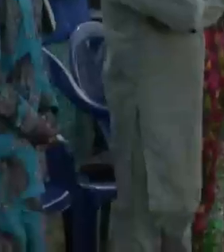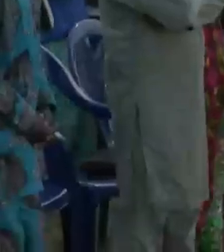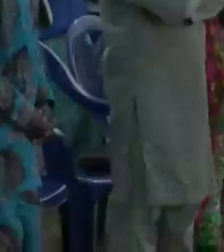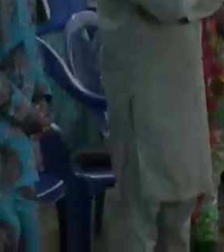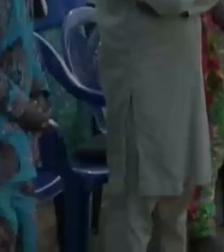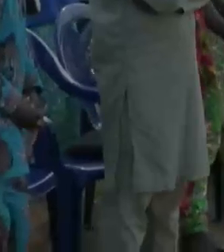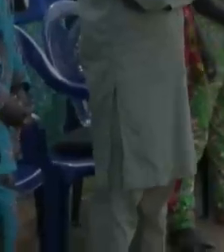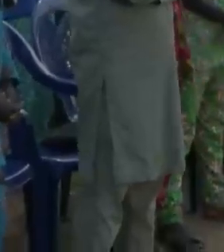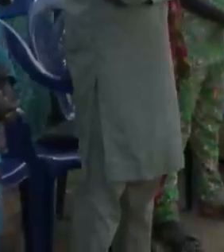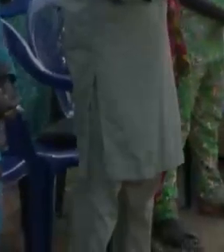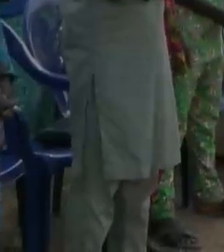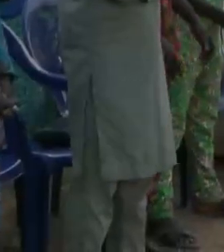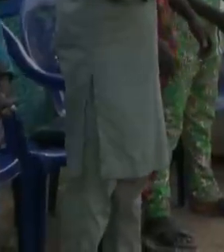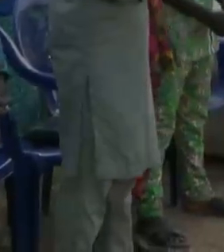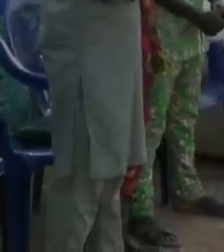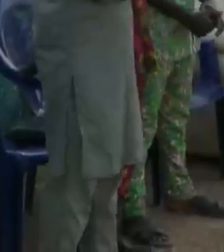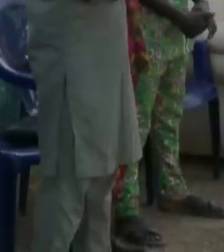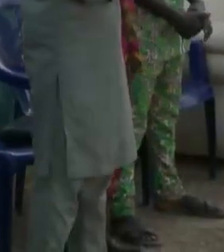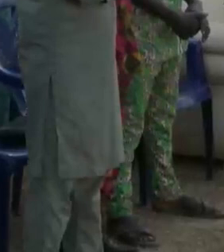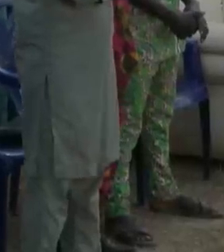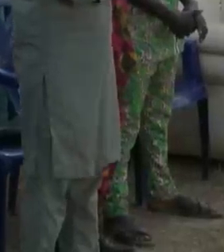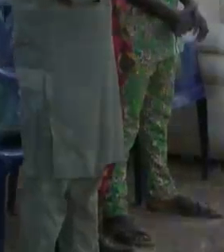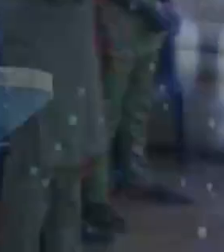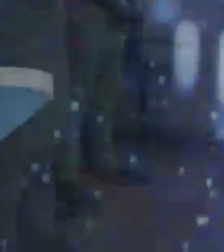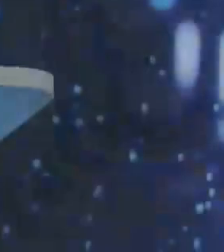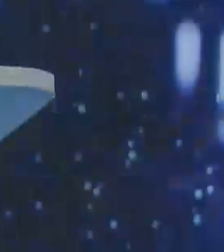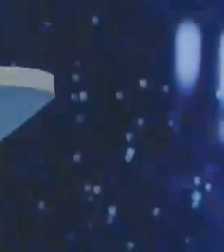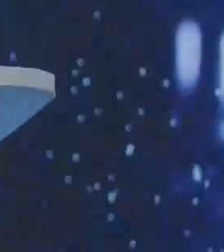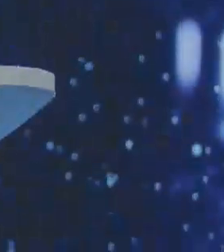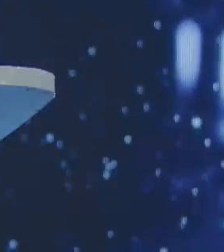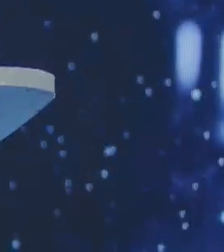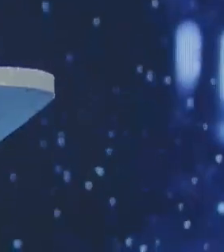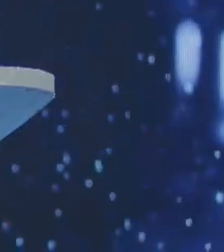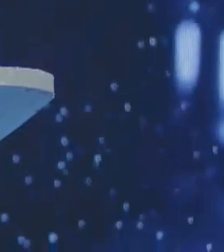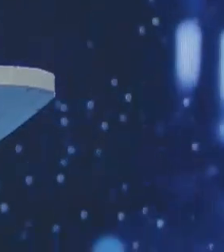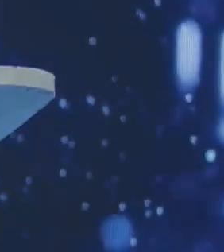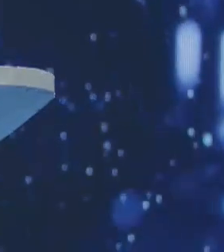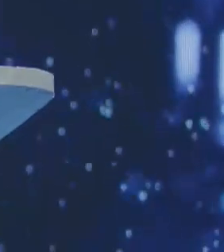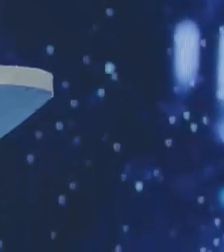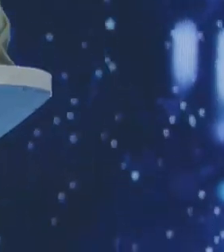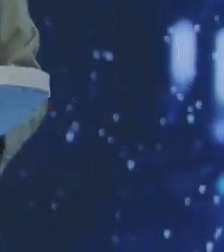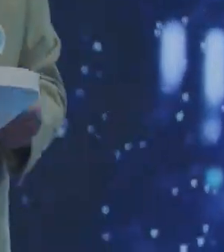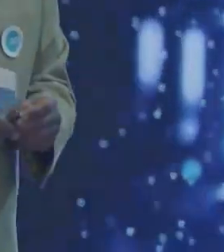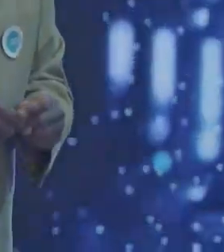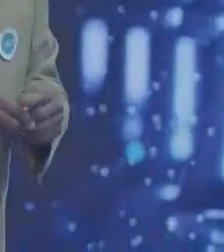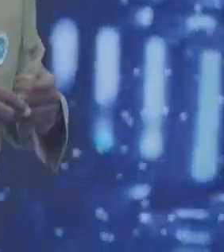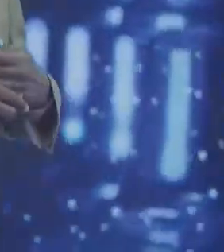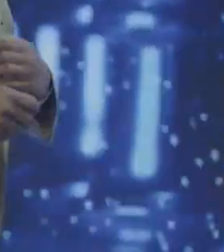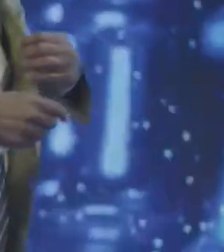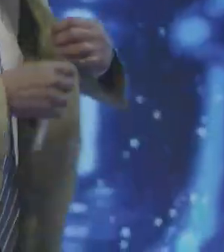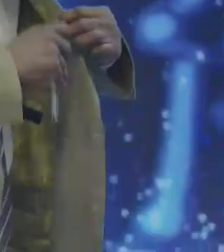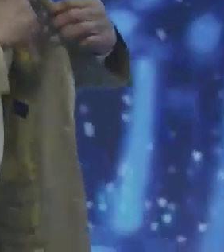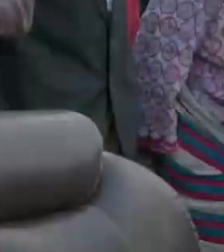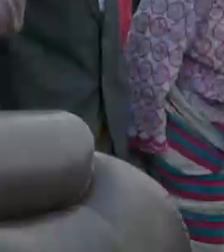I welcome everyone to the continuation of the retreat in